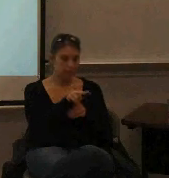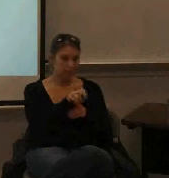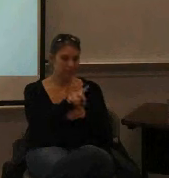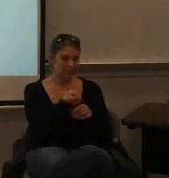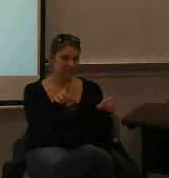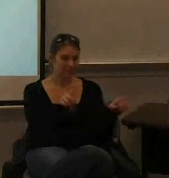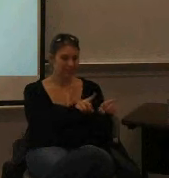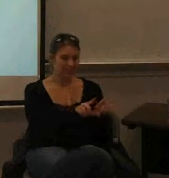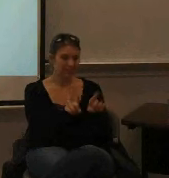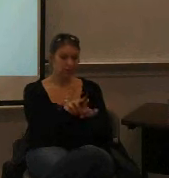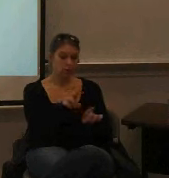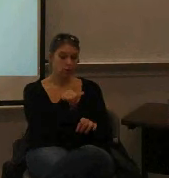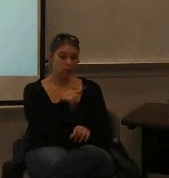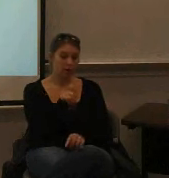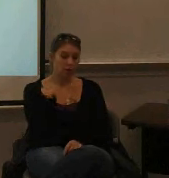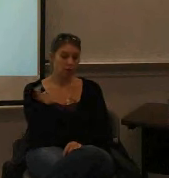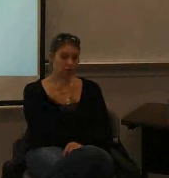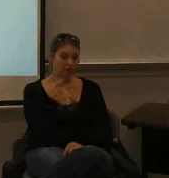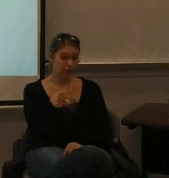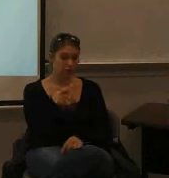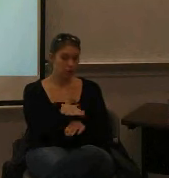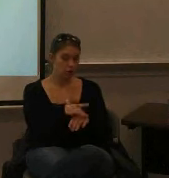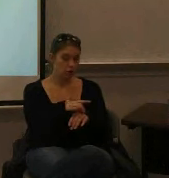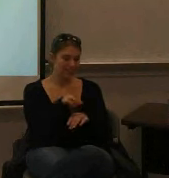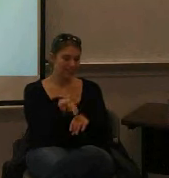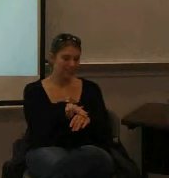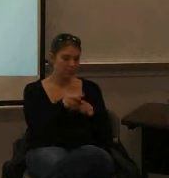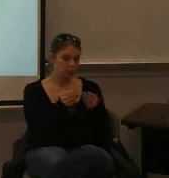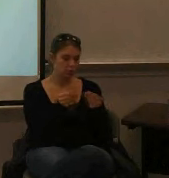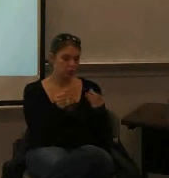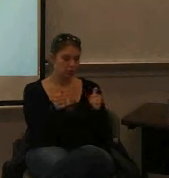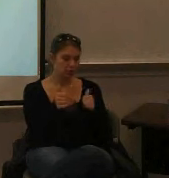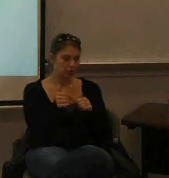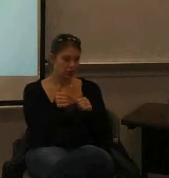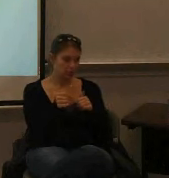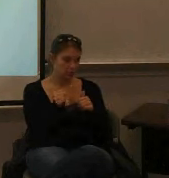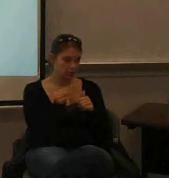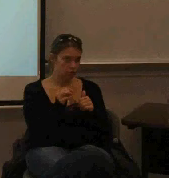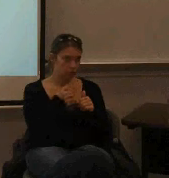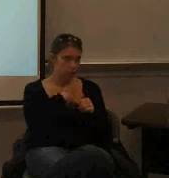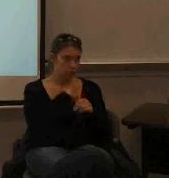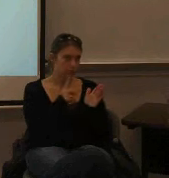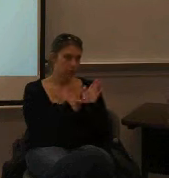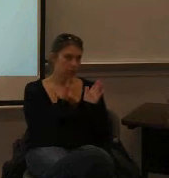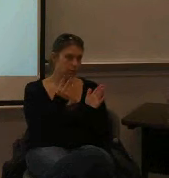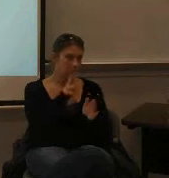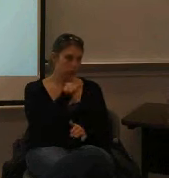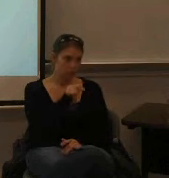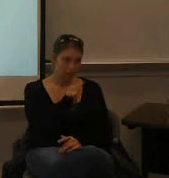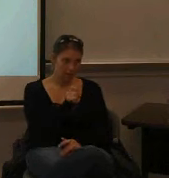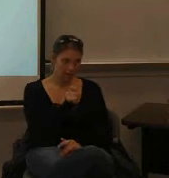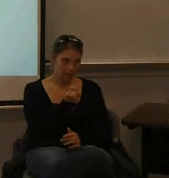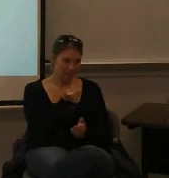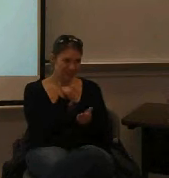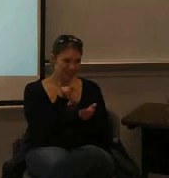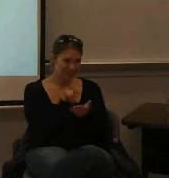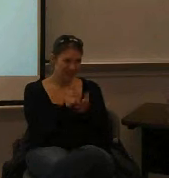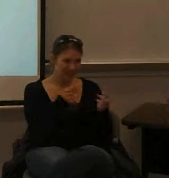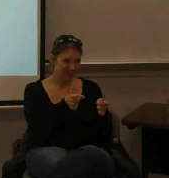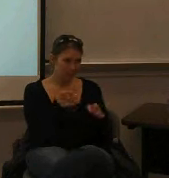that all of the phosphorus on Earth naturally weathers out of the system. So we're also doubling the rate, that rate as